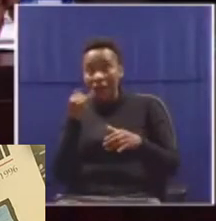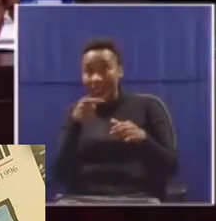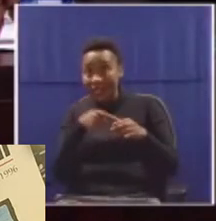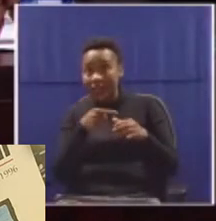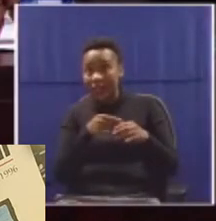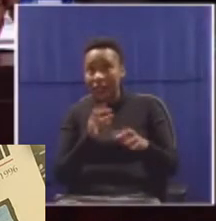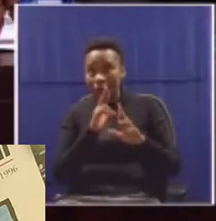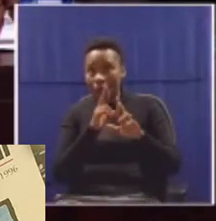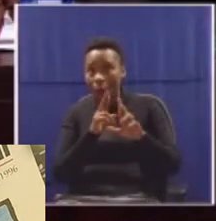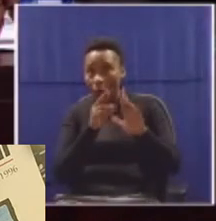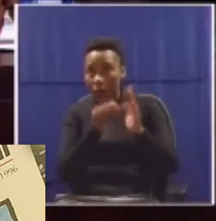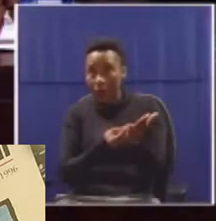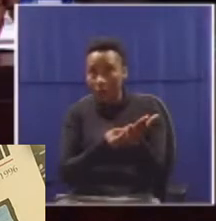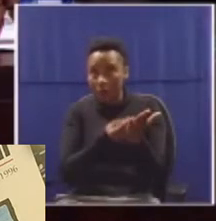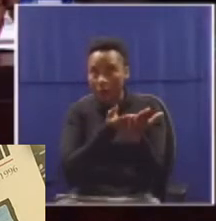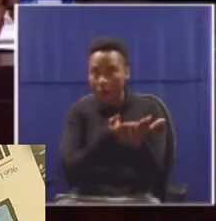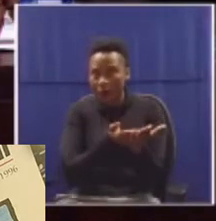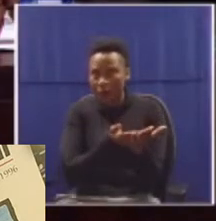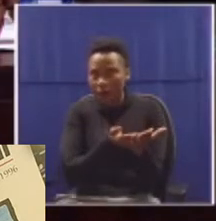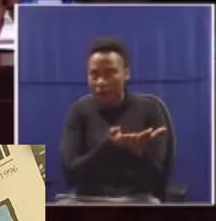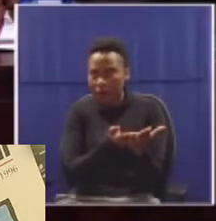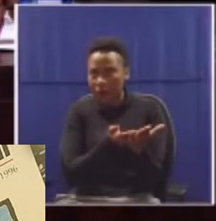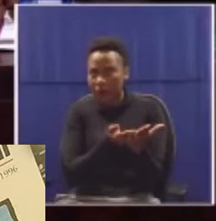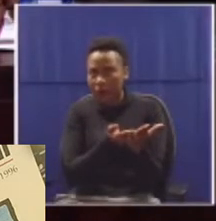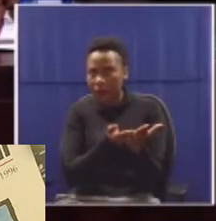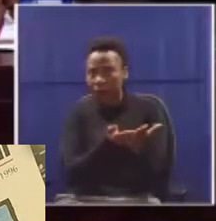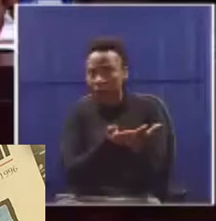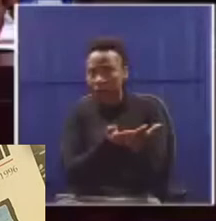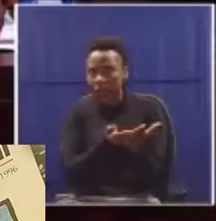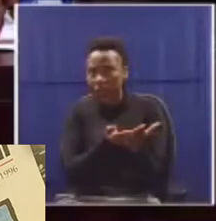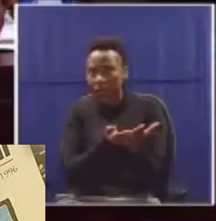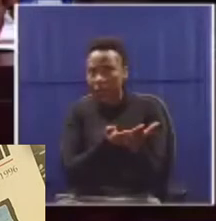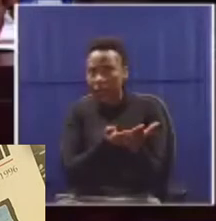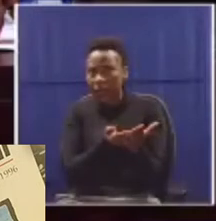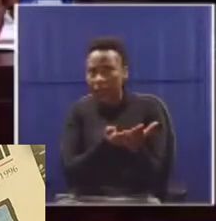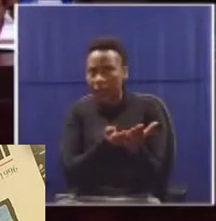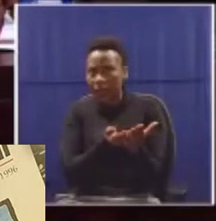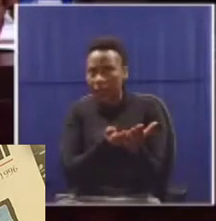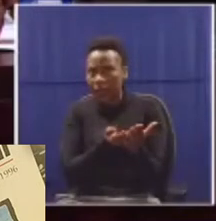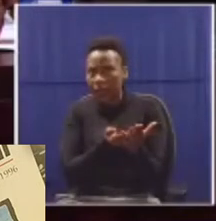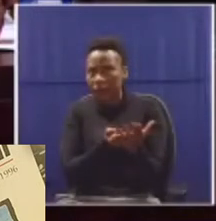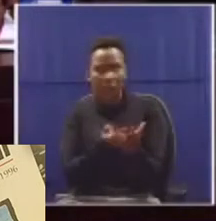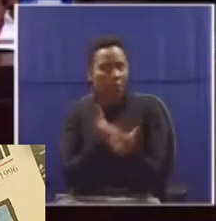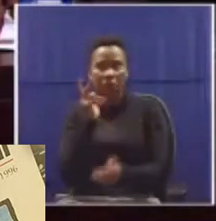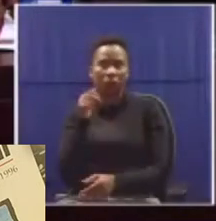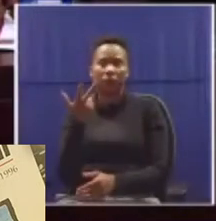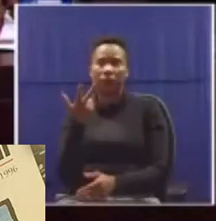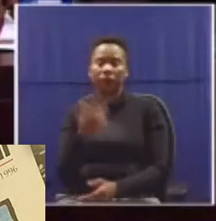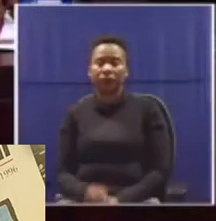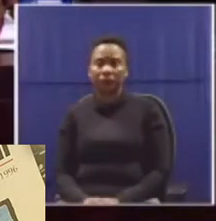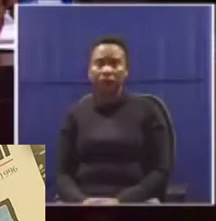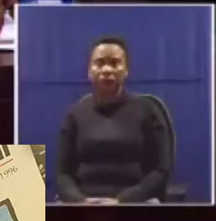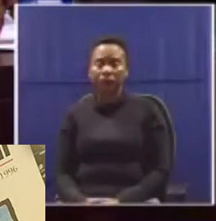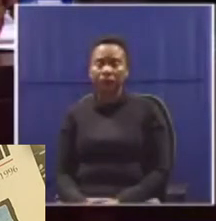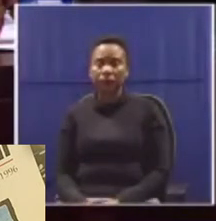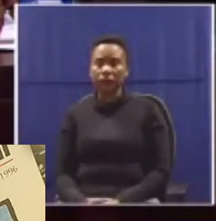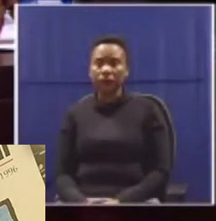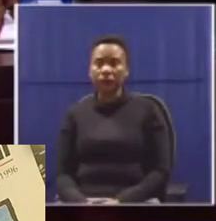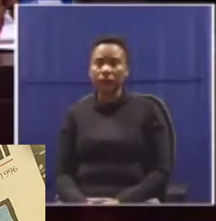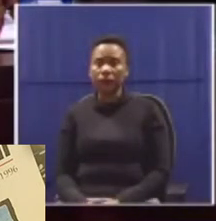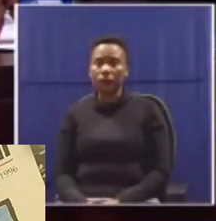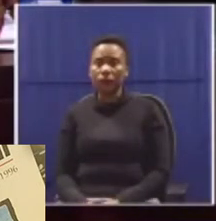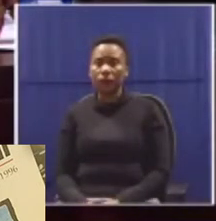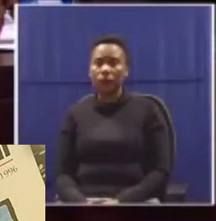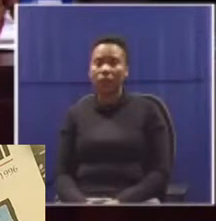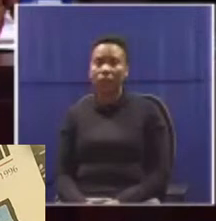of the da party and the sponsor for this debate one cannot find a single practical proposal in the statement on what are